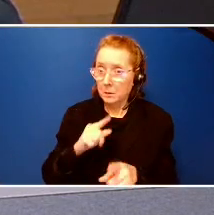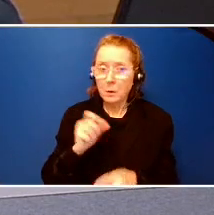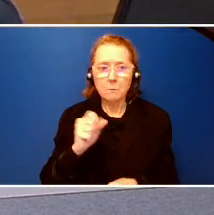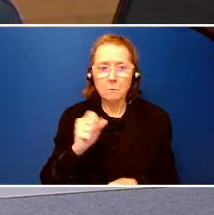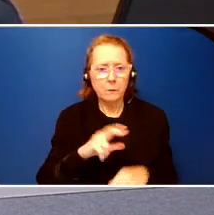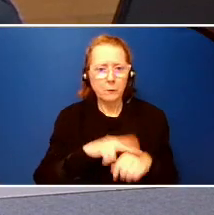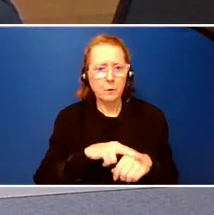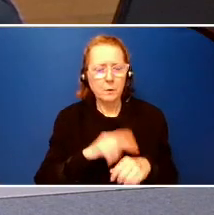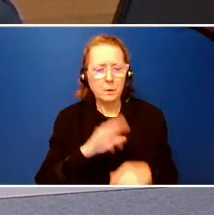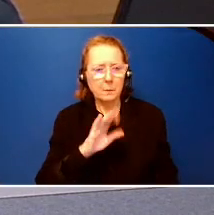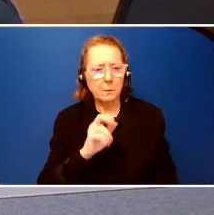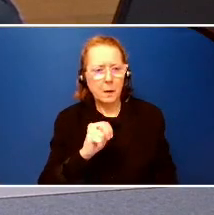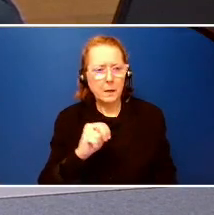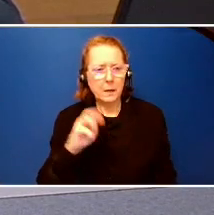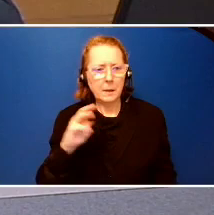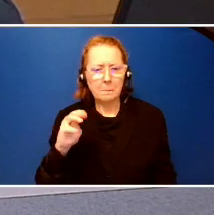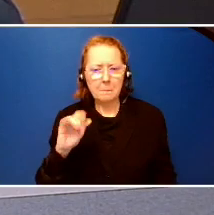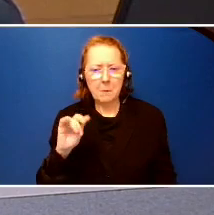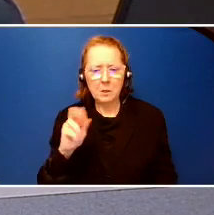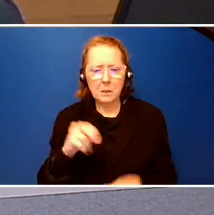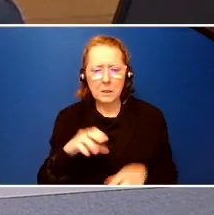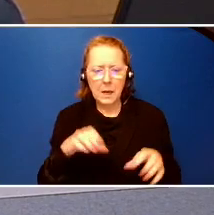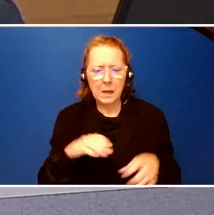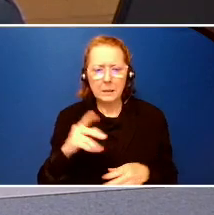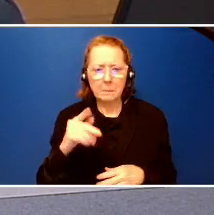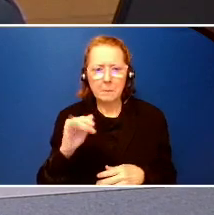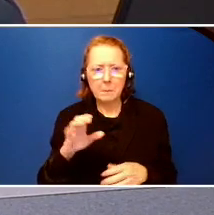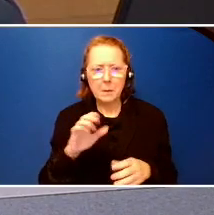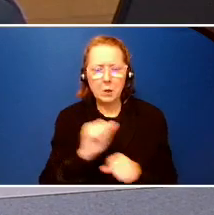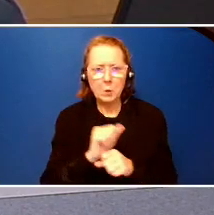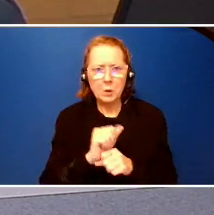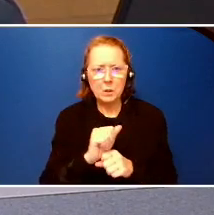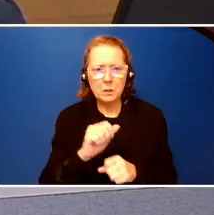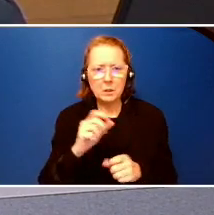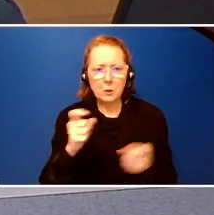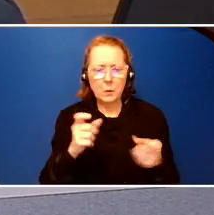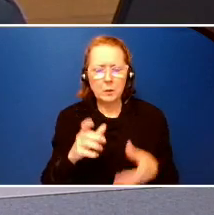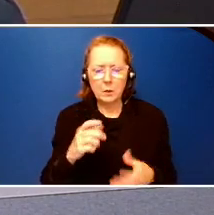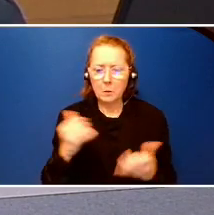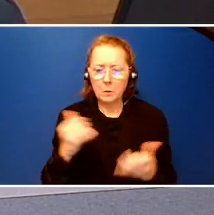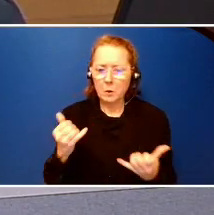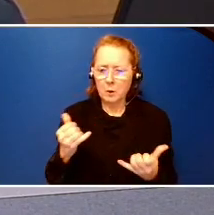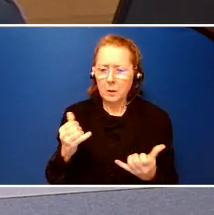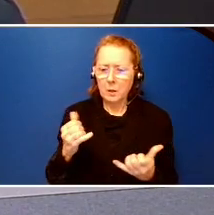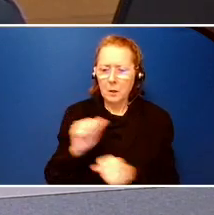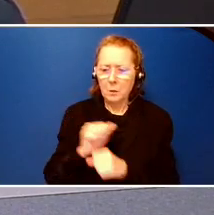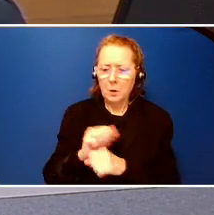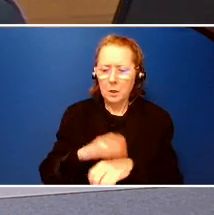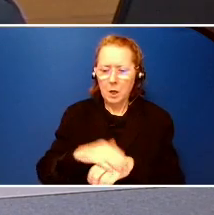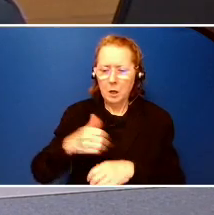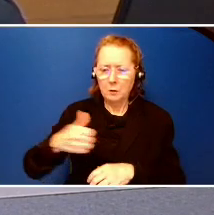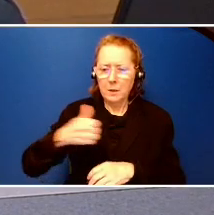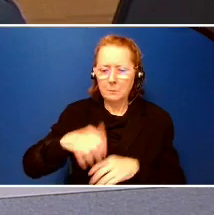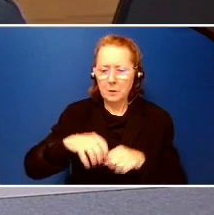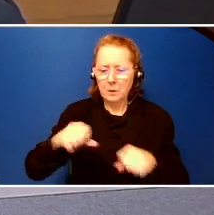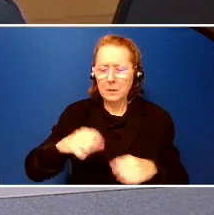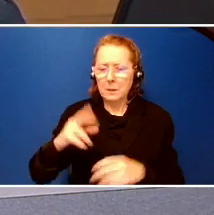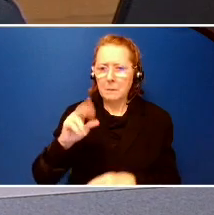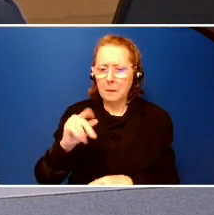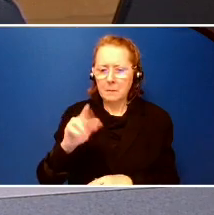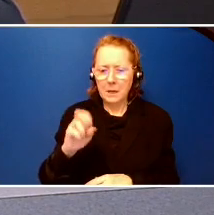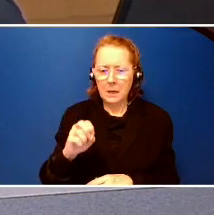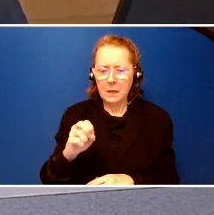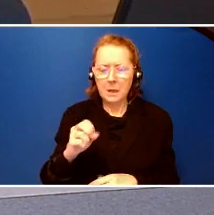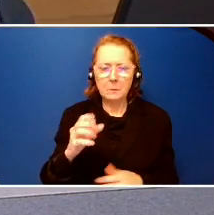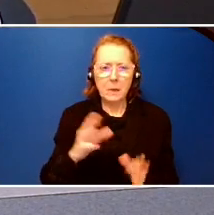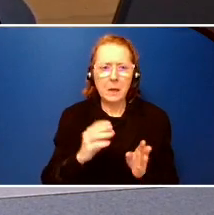Martin, Acting Public Works Director. We're currently working on the transportation system plan update. We had a meeting recently on it. It's probably